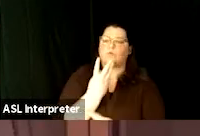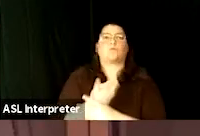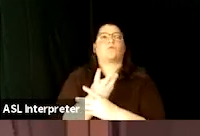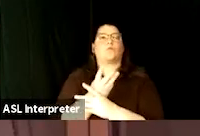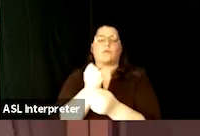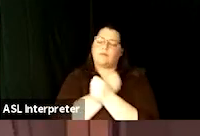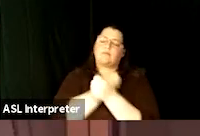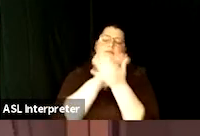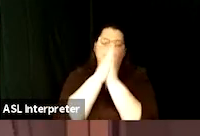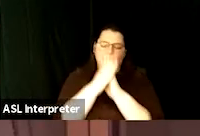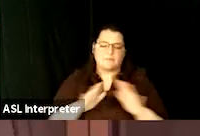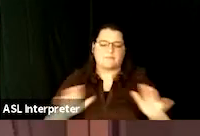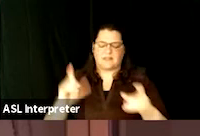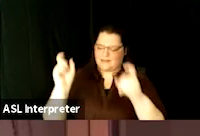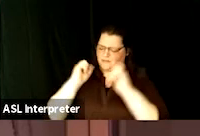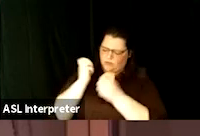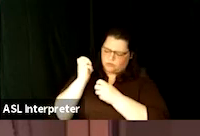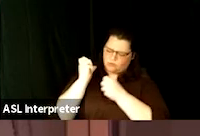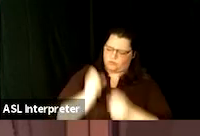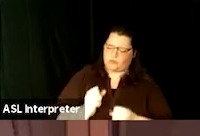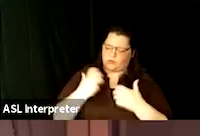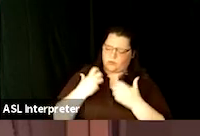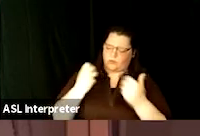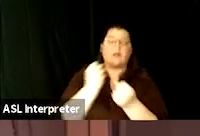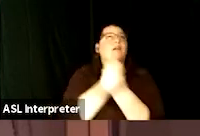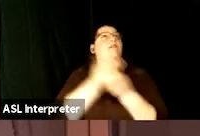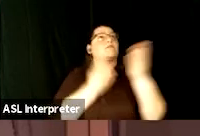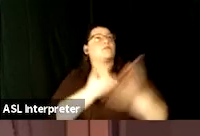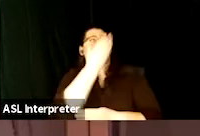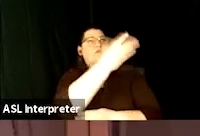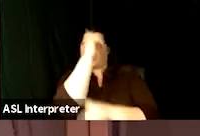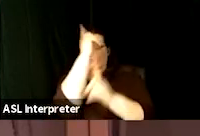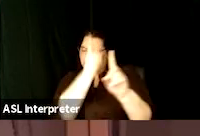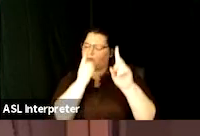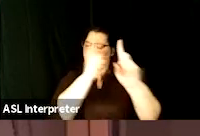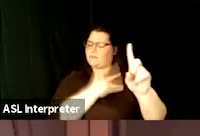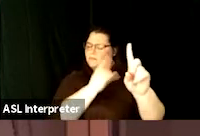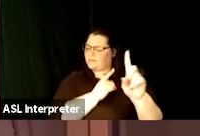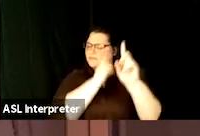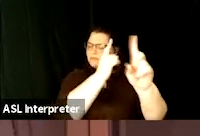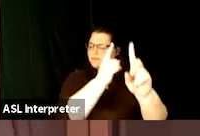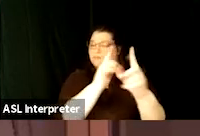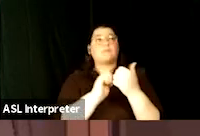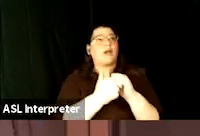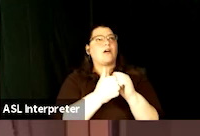serve you with gladness and singleness of heart, through Christ our Lord.